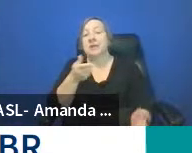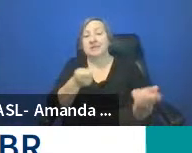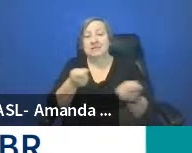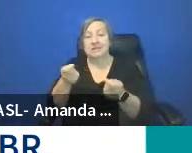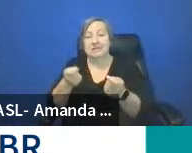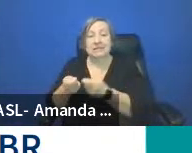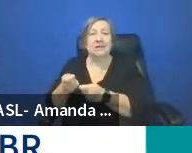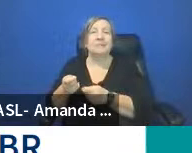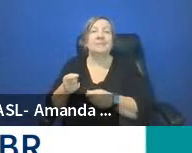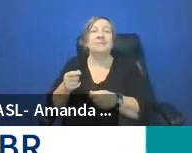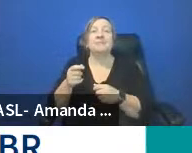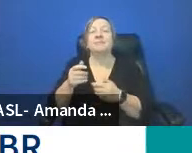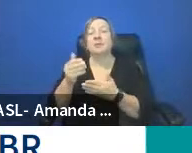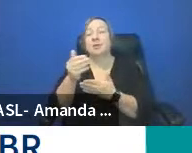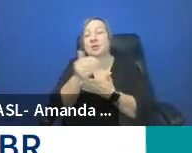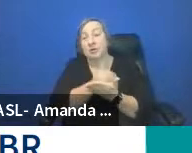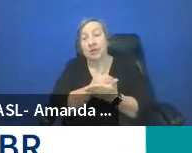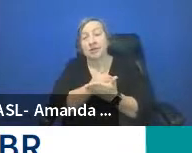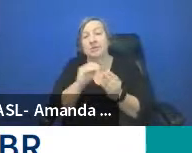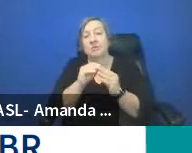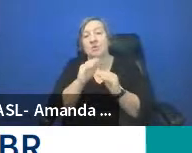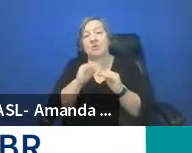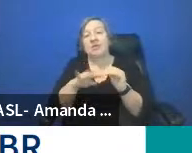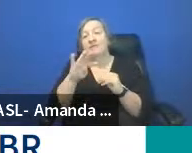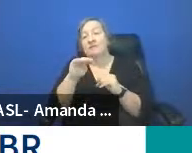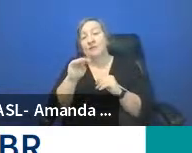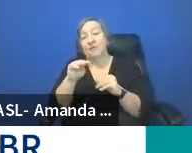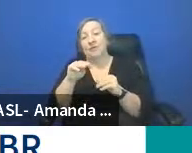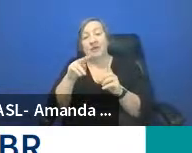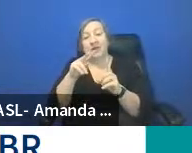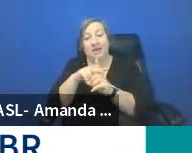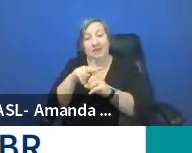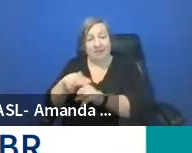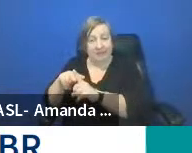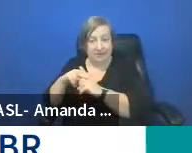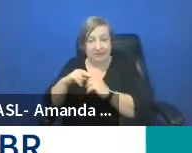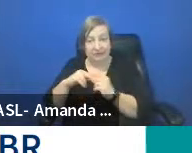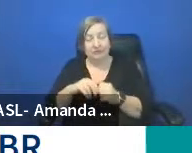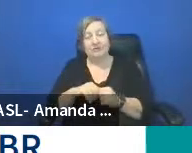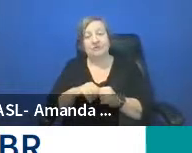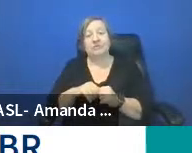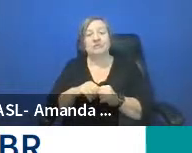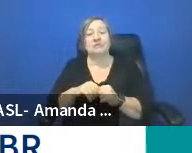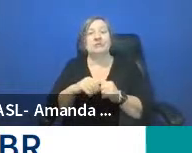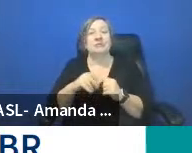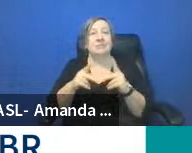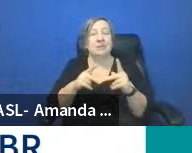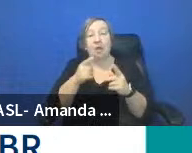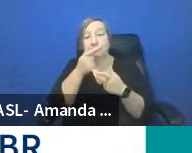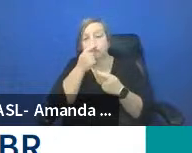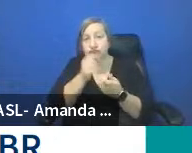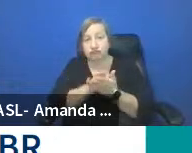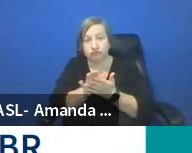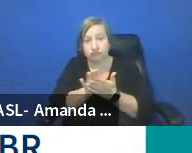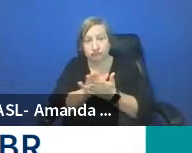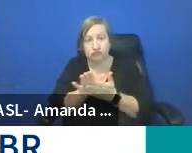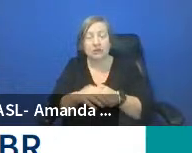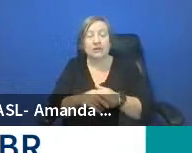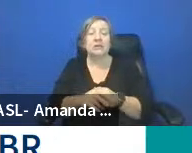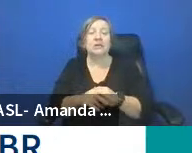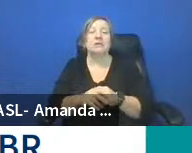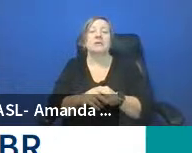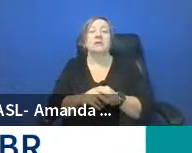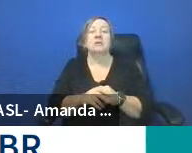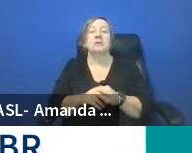to collect over 40 applications in interest. And